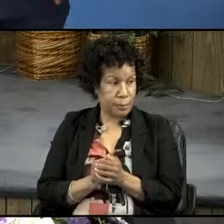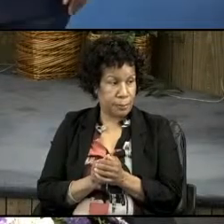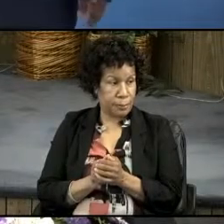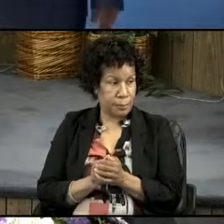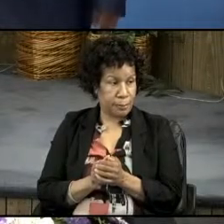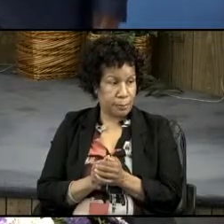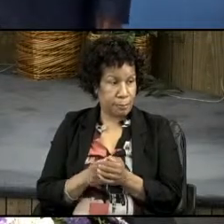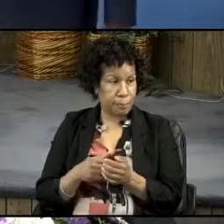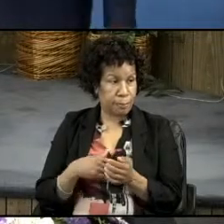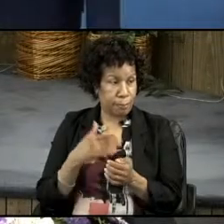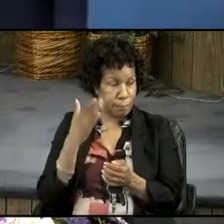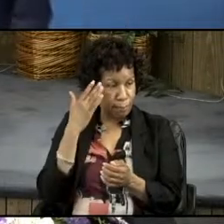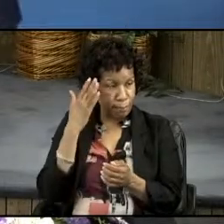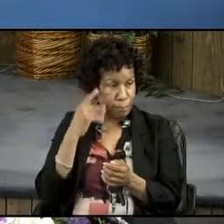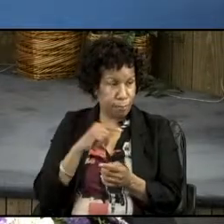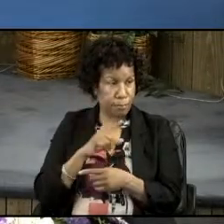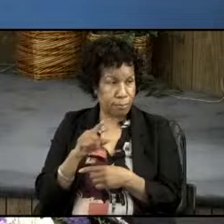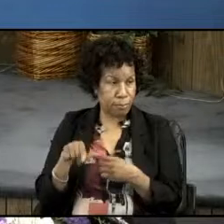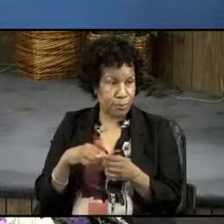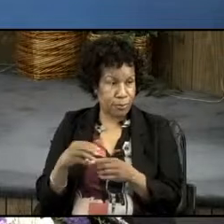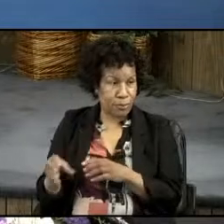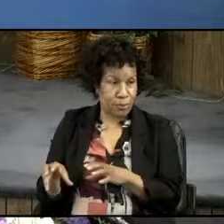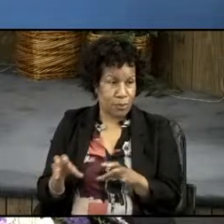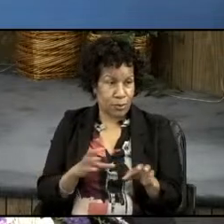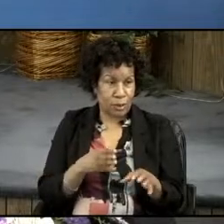I think we did better without a name.